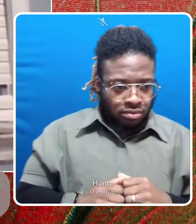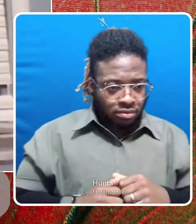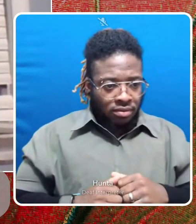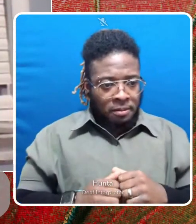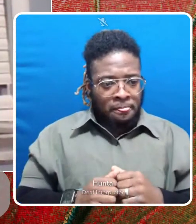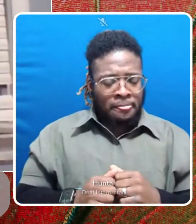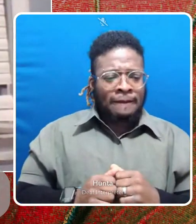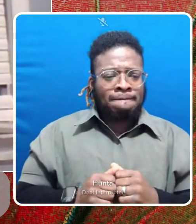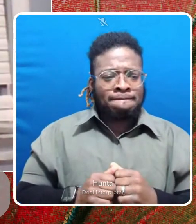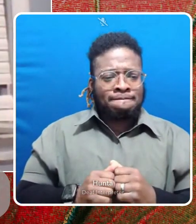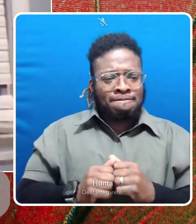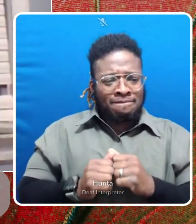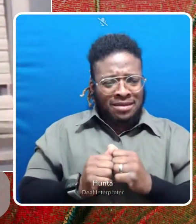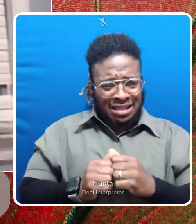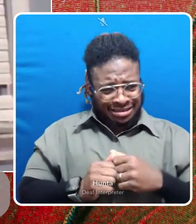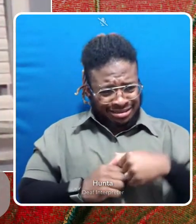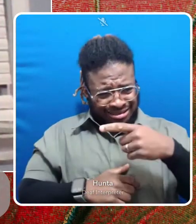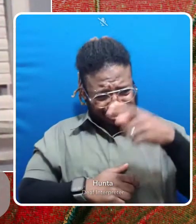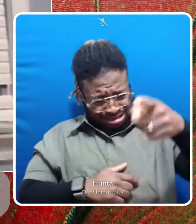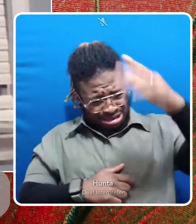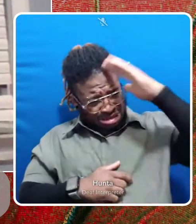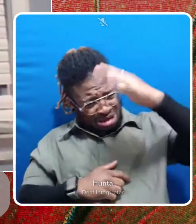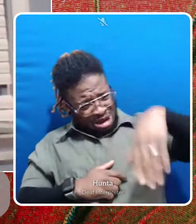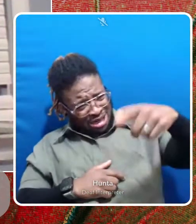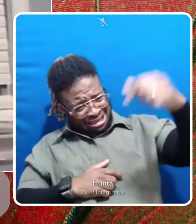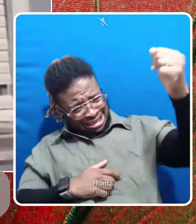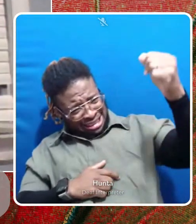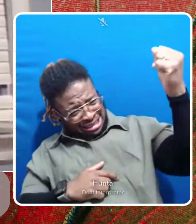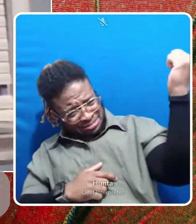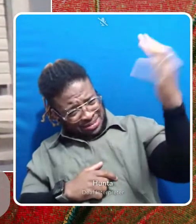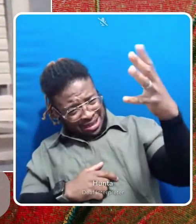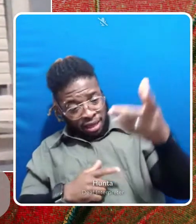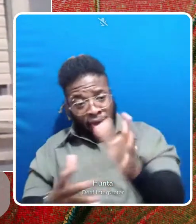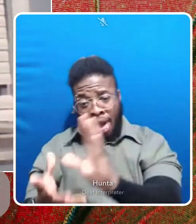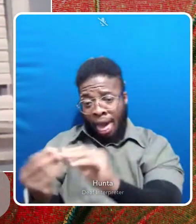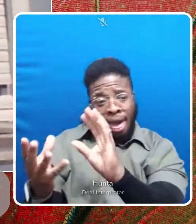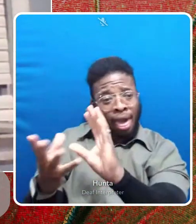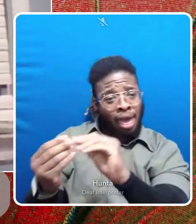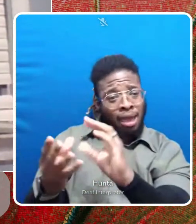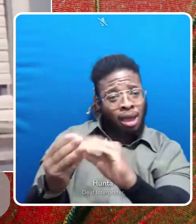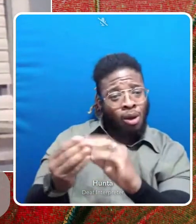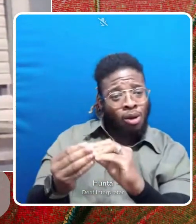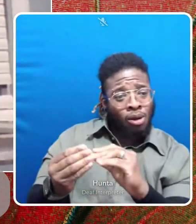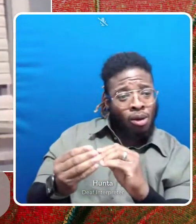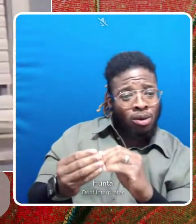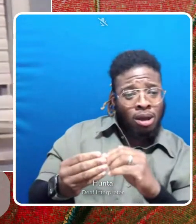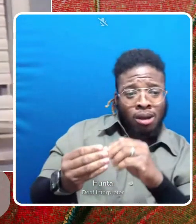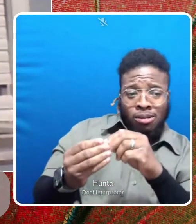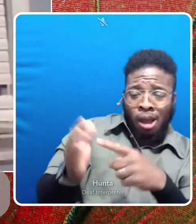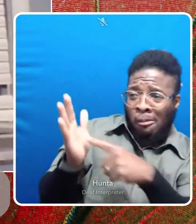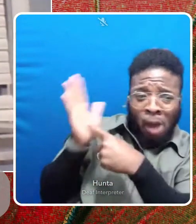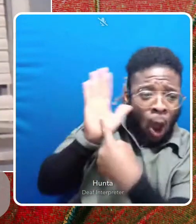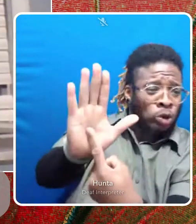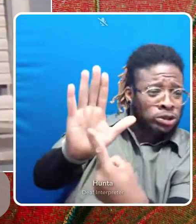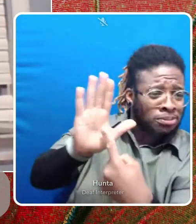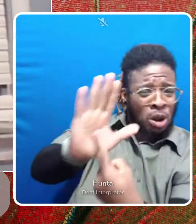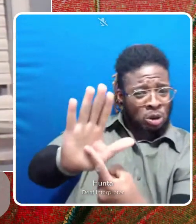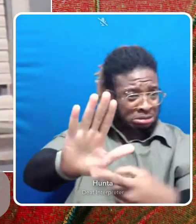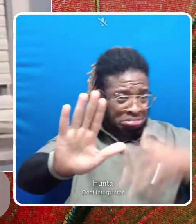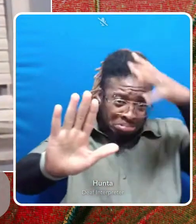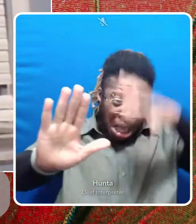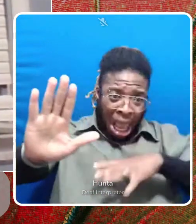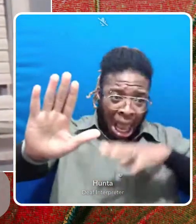know, Shakespeare once said, the pearl oft proclaims man. We now say how you came is too dull,